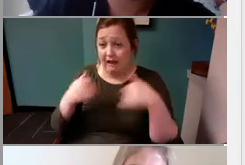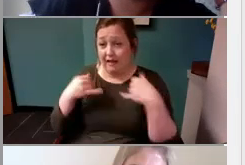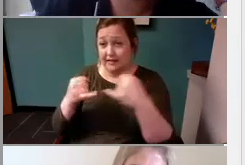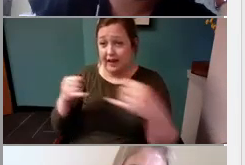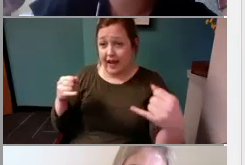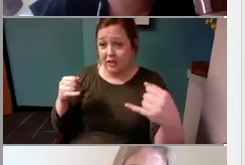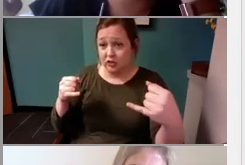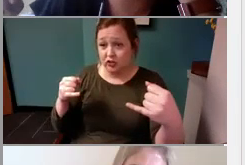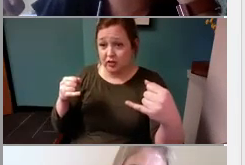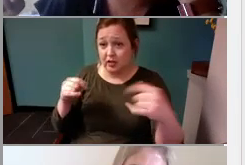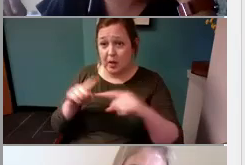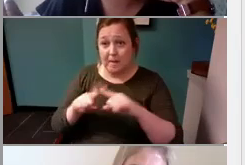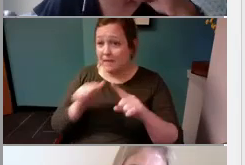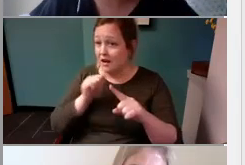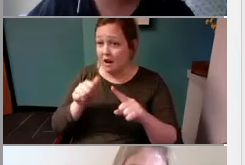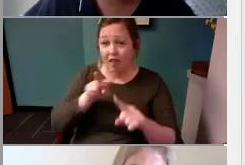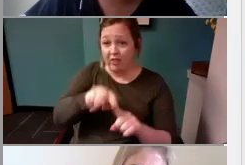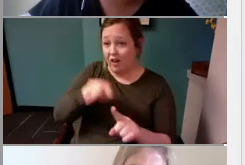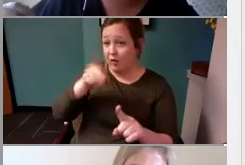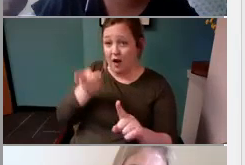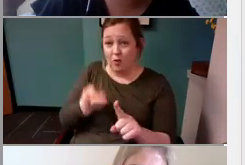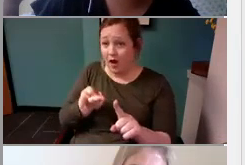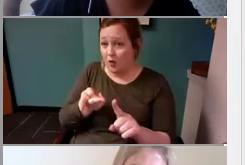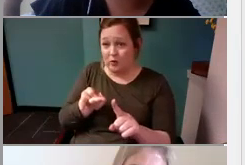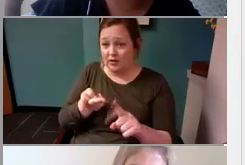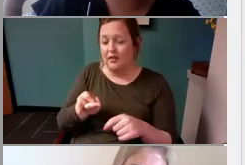not the other way around. So you can imagine that